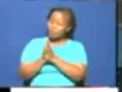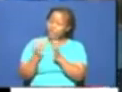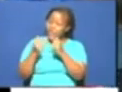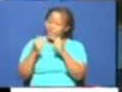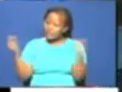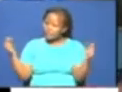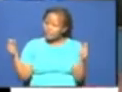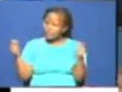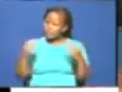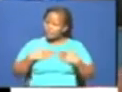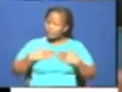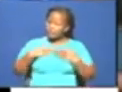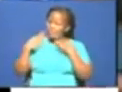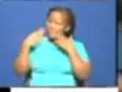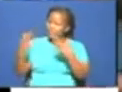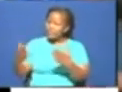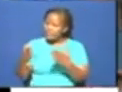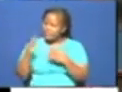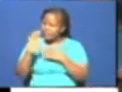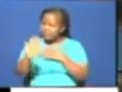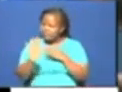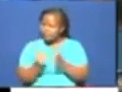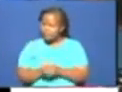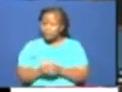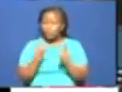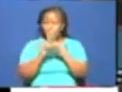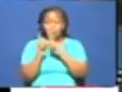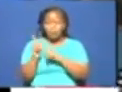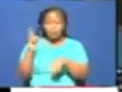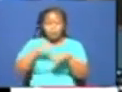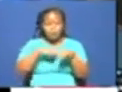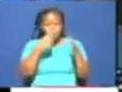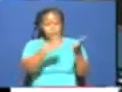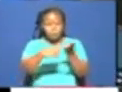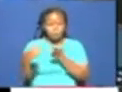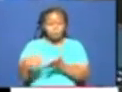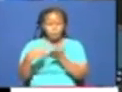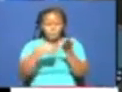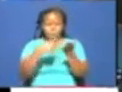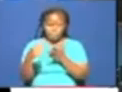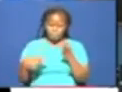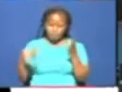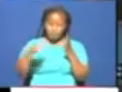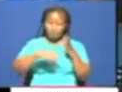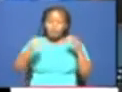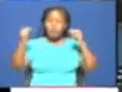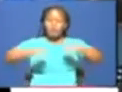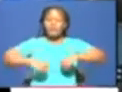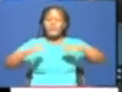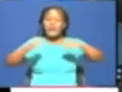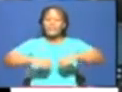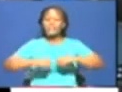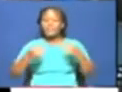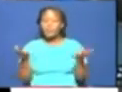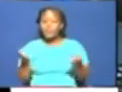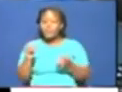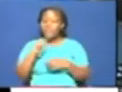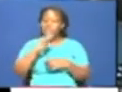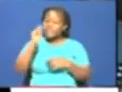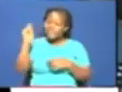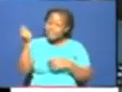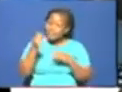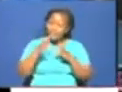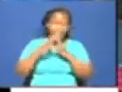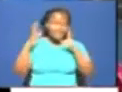him. In the course of our discussions, we agreed that Kenya is greater than the two of us.